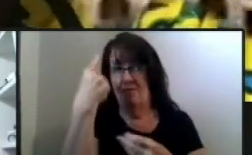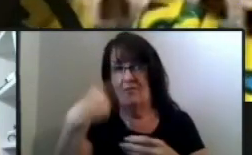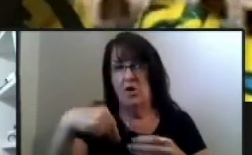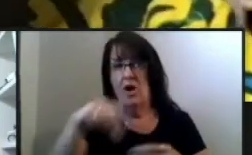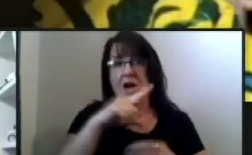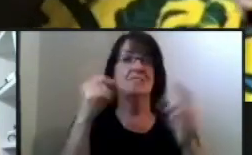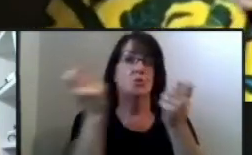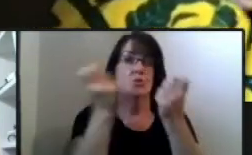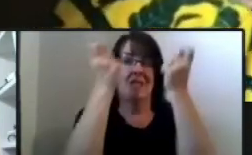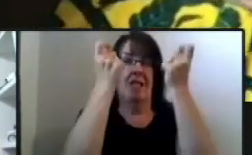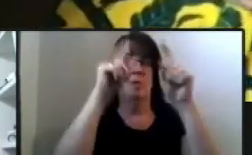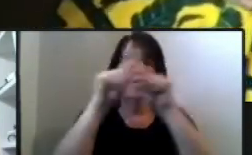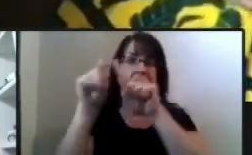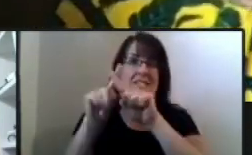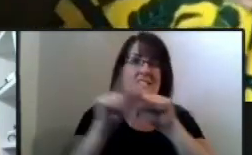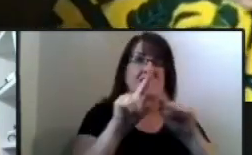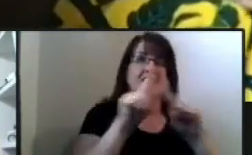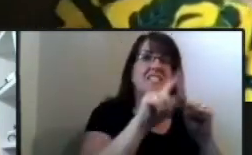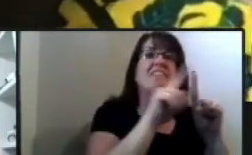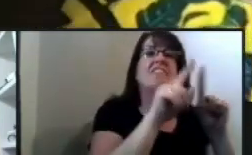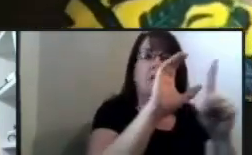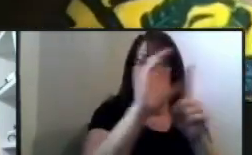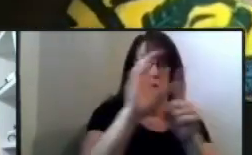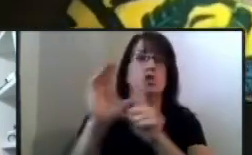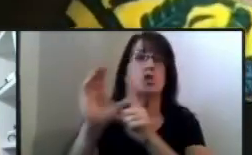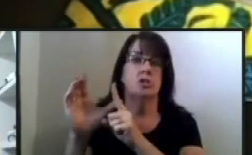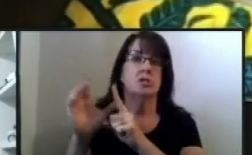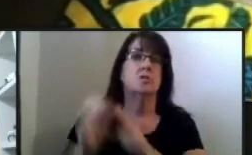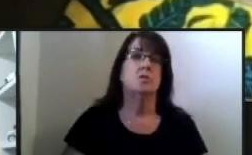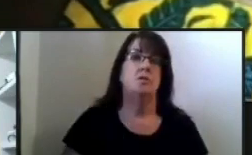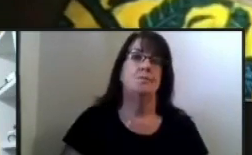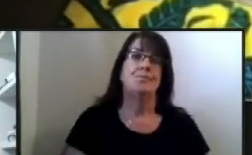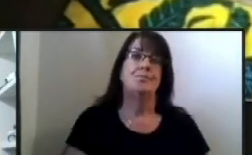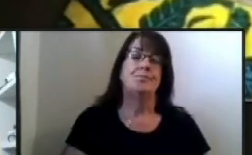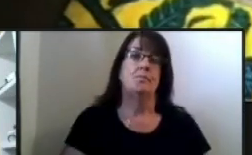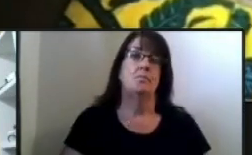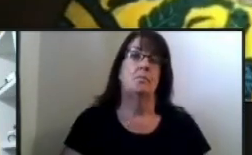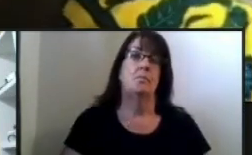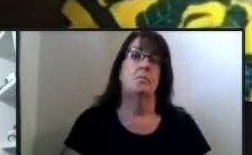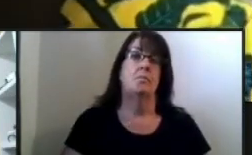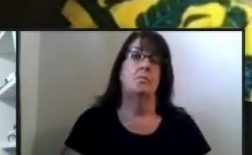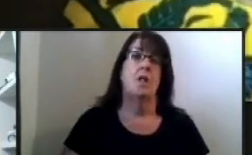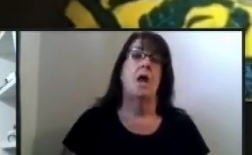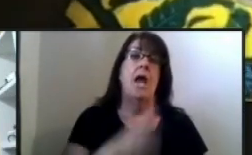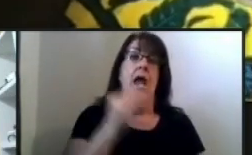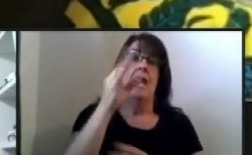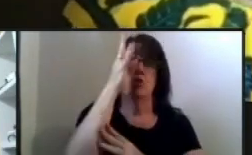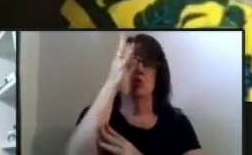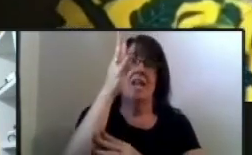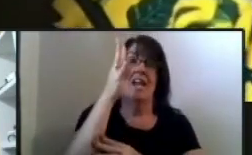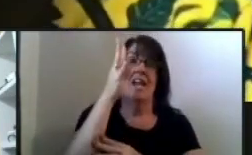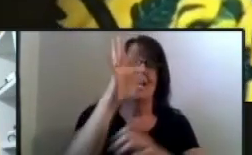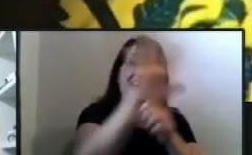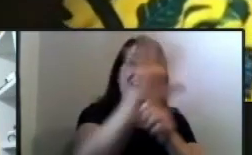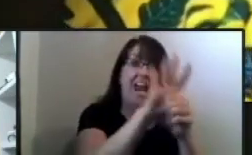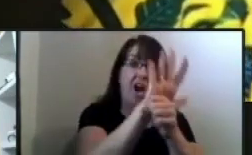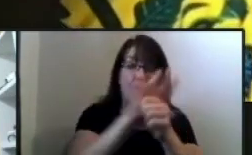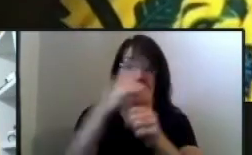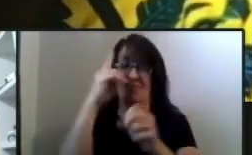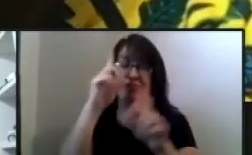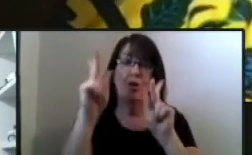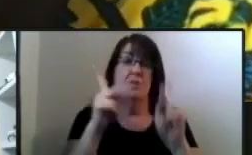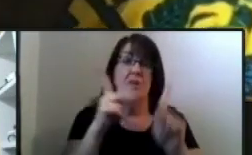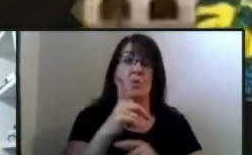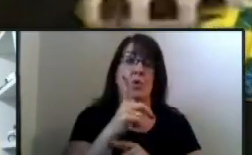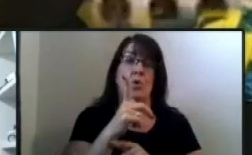celebrating our differences and our cultures and creating spaces for everyone that is represented